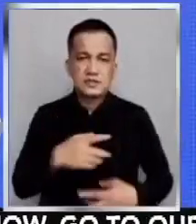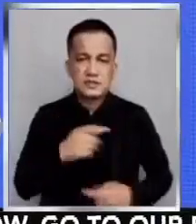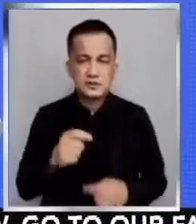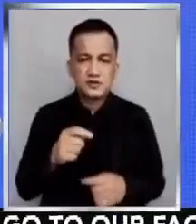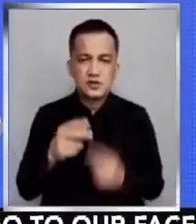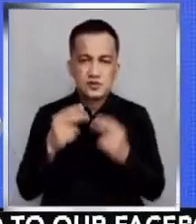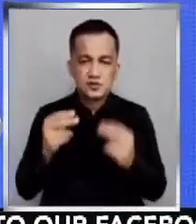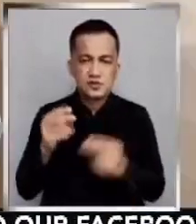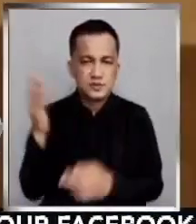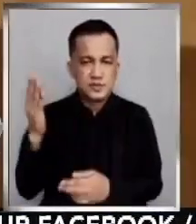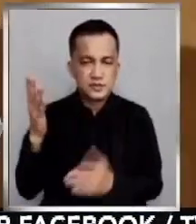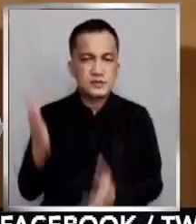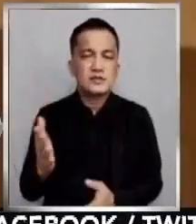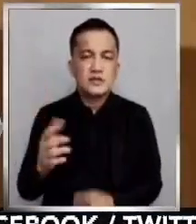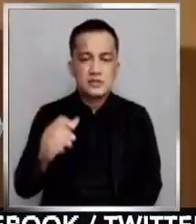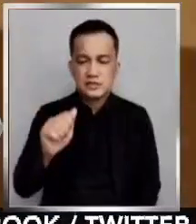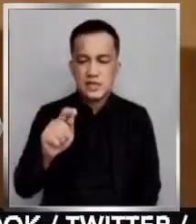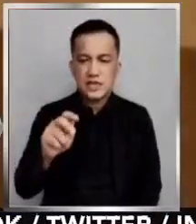Araulio.